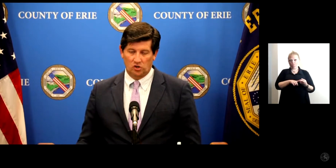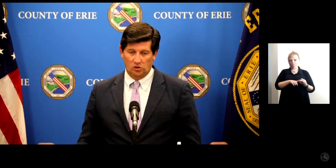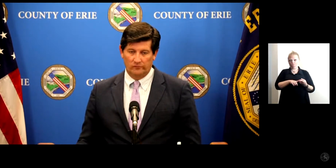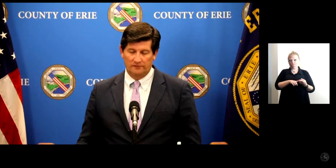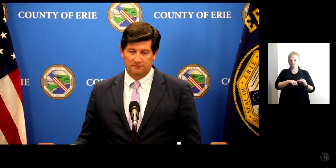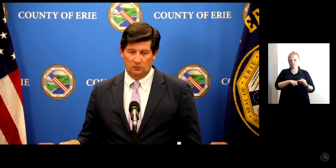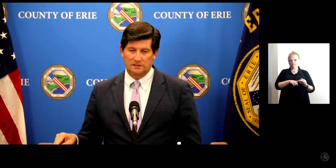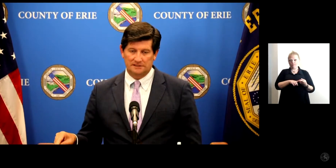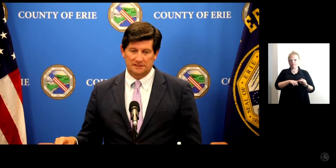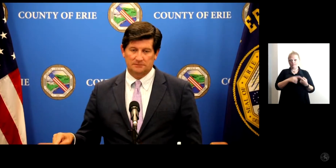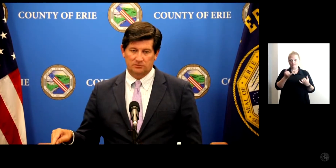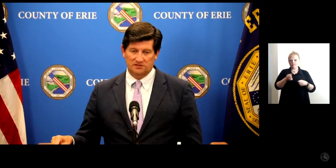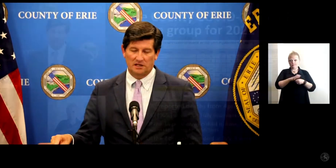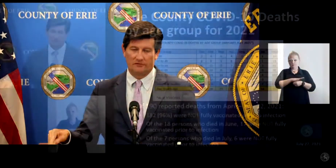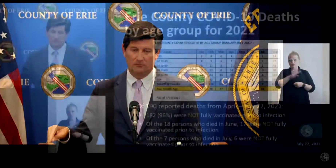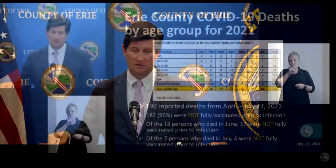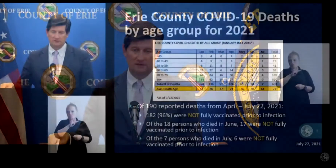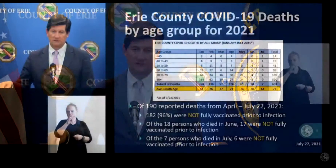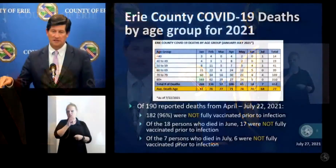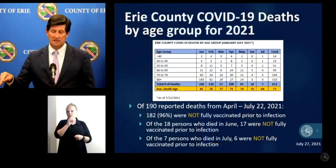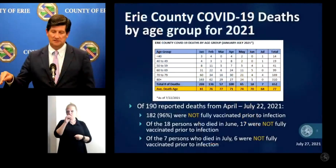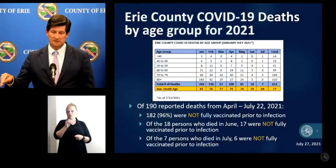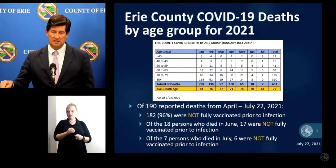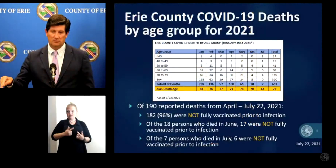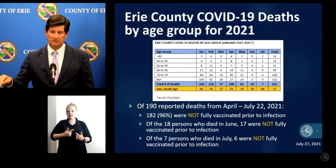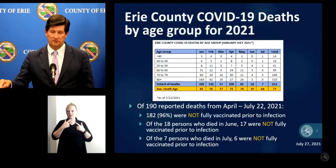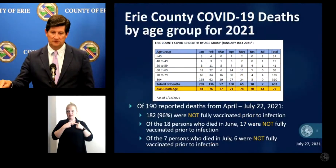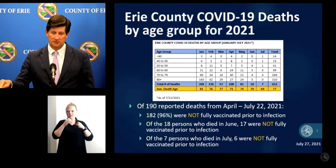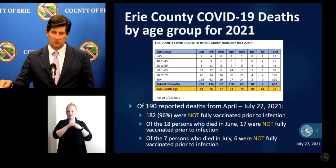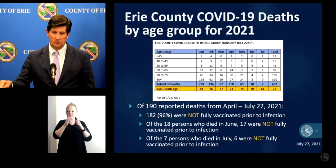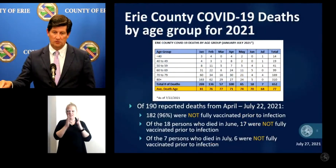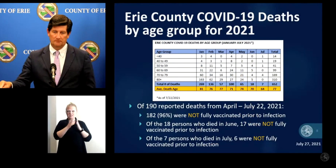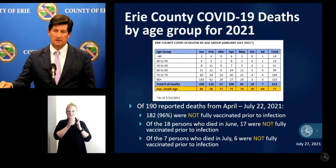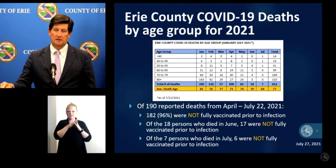due to COVID, 46% of them lived in a city of